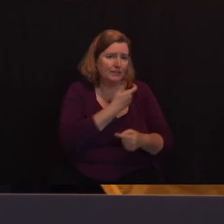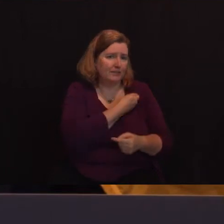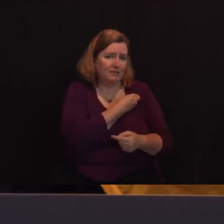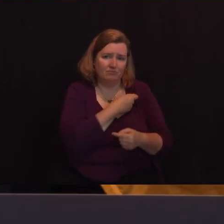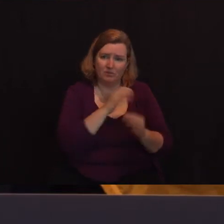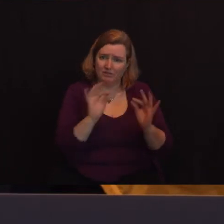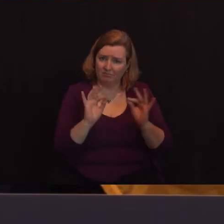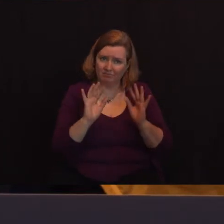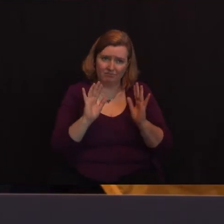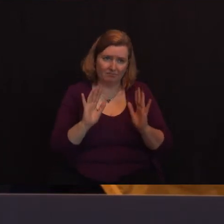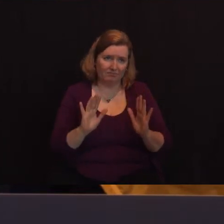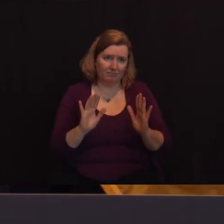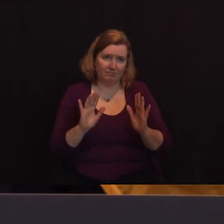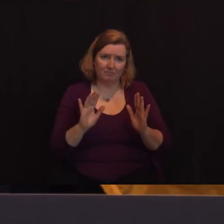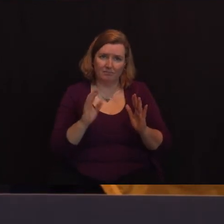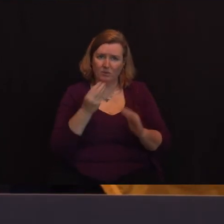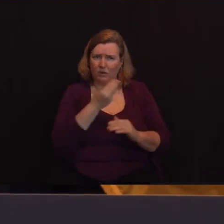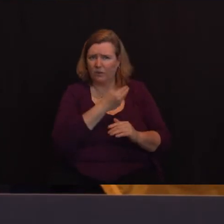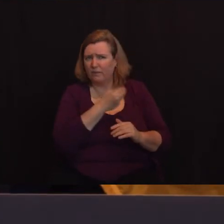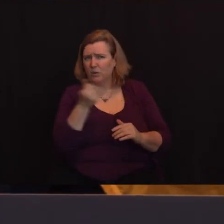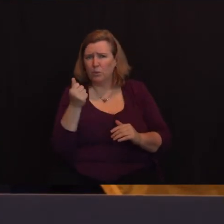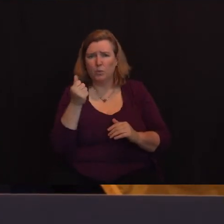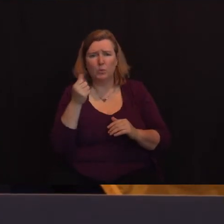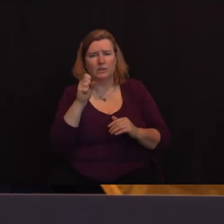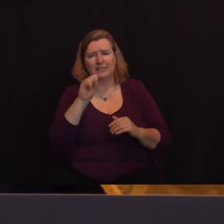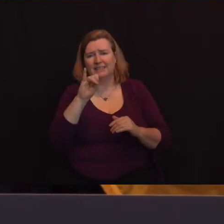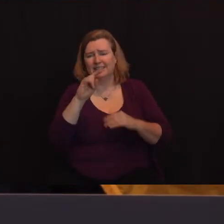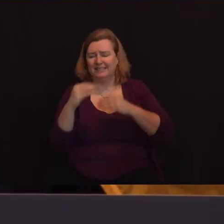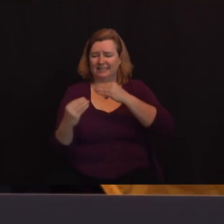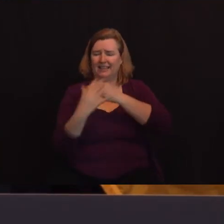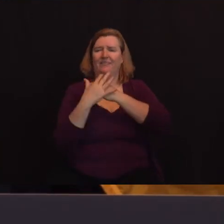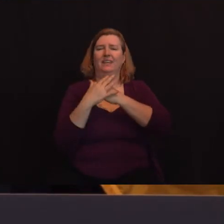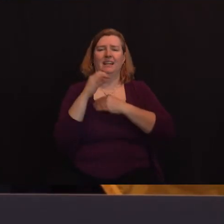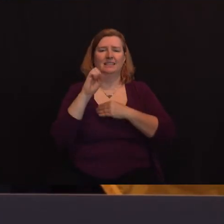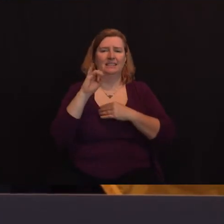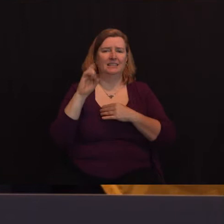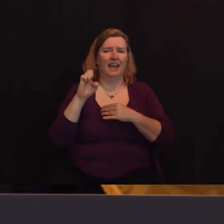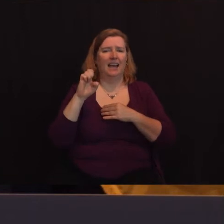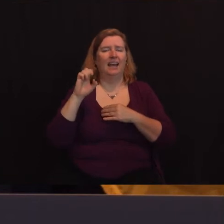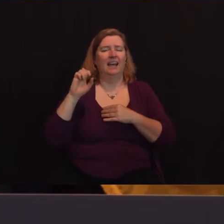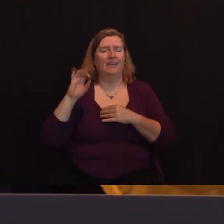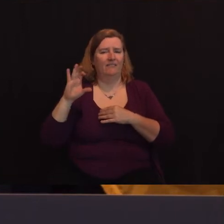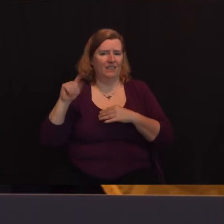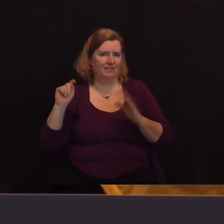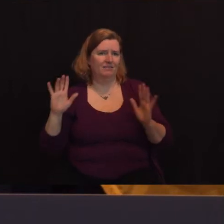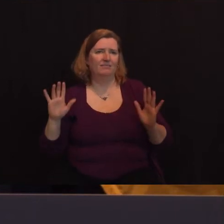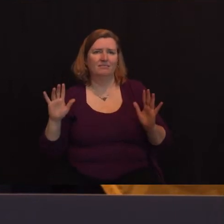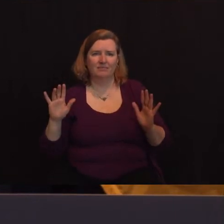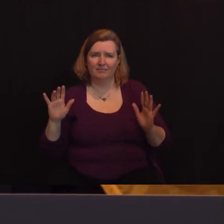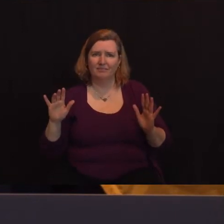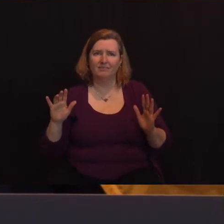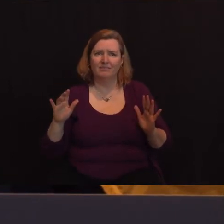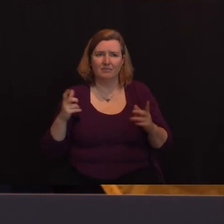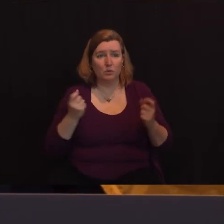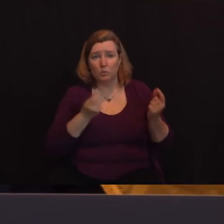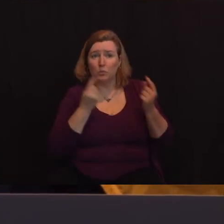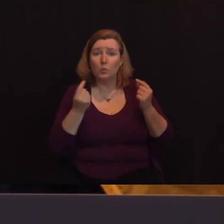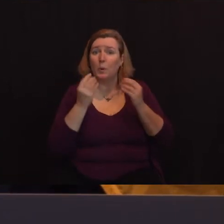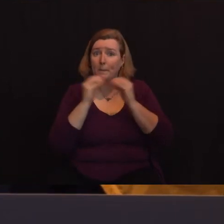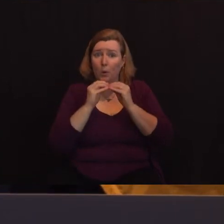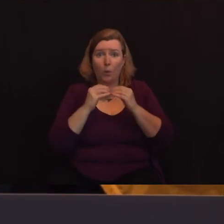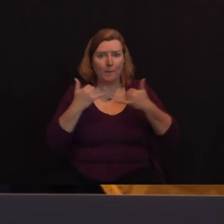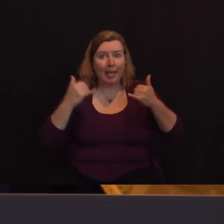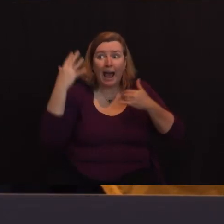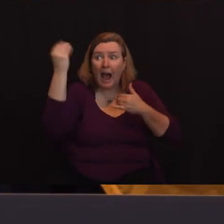Very few side effects. And again, most importantly, I think in a kid's mind that age, you could do a lot more stuff in life.